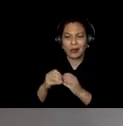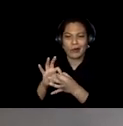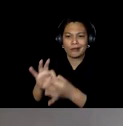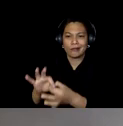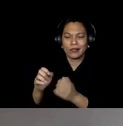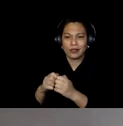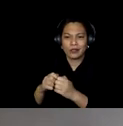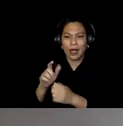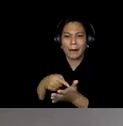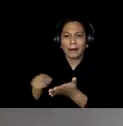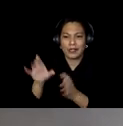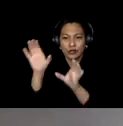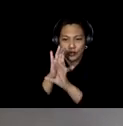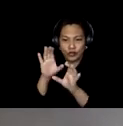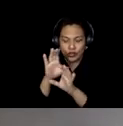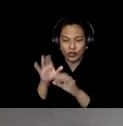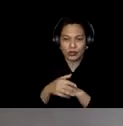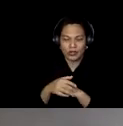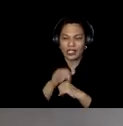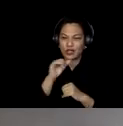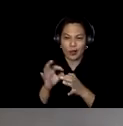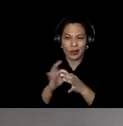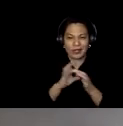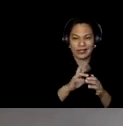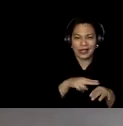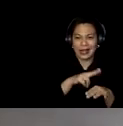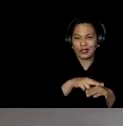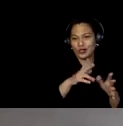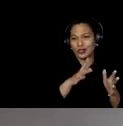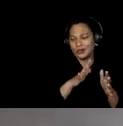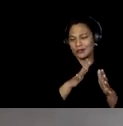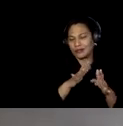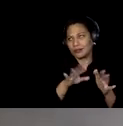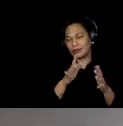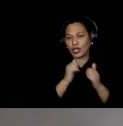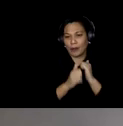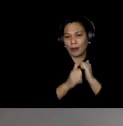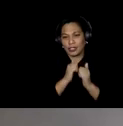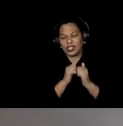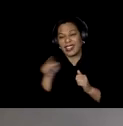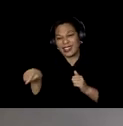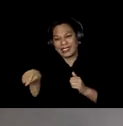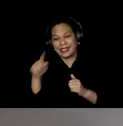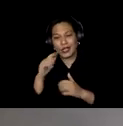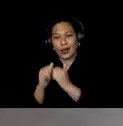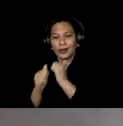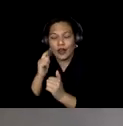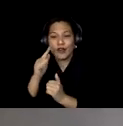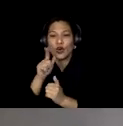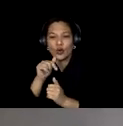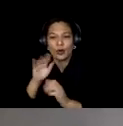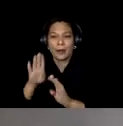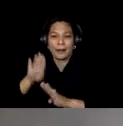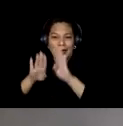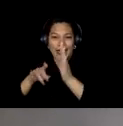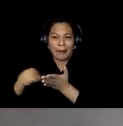to the competition, the kind of competition that I was talking about earlier, because this is a competition for people who are bidding on ads. So